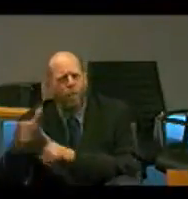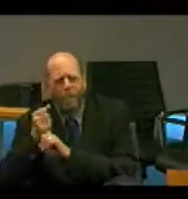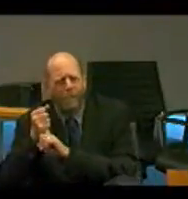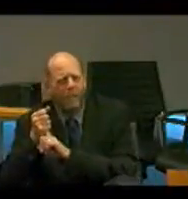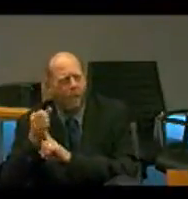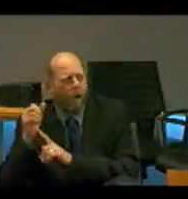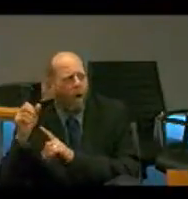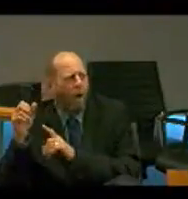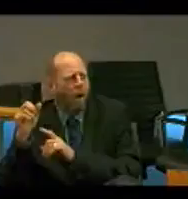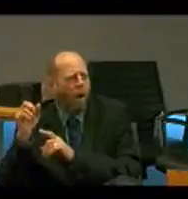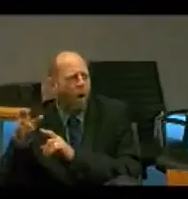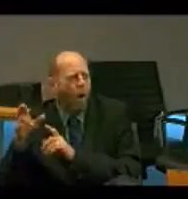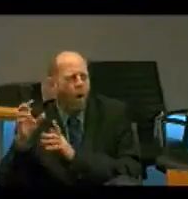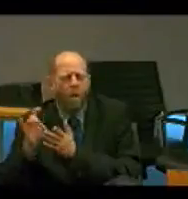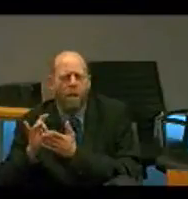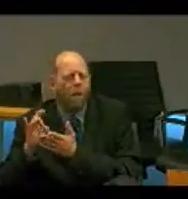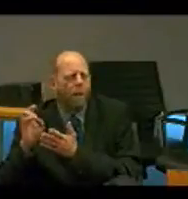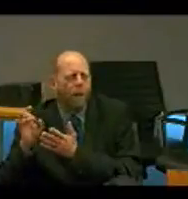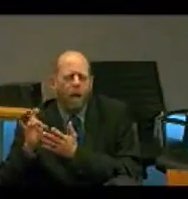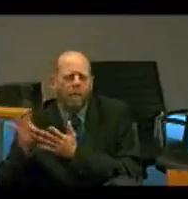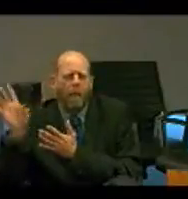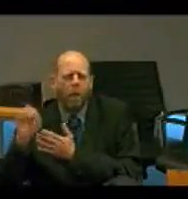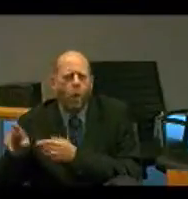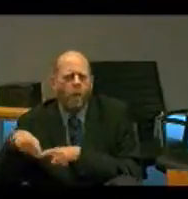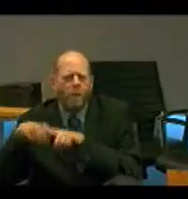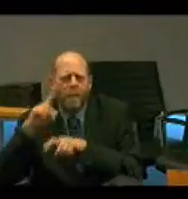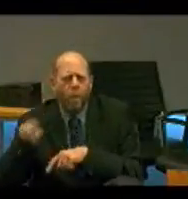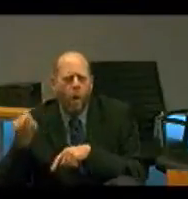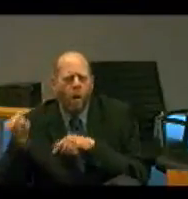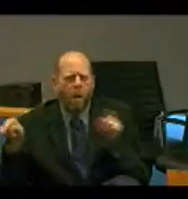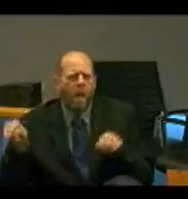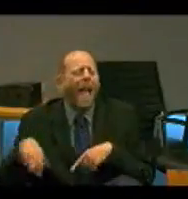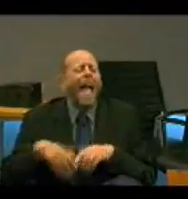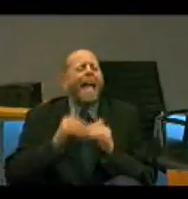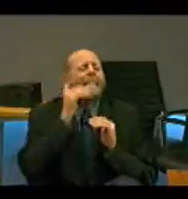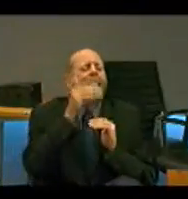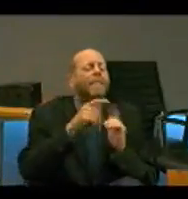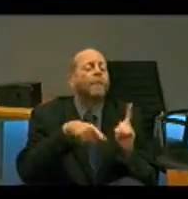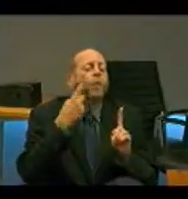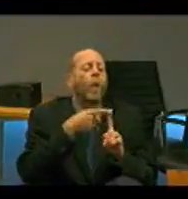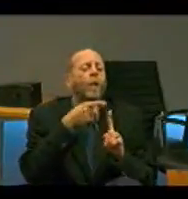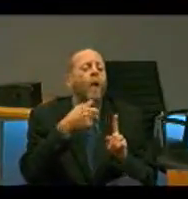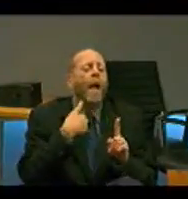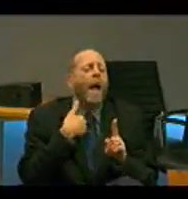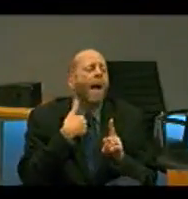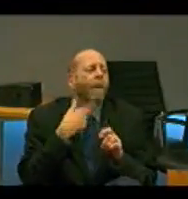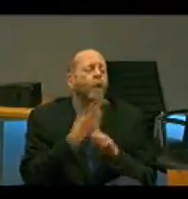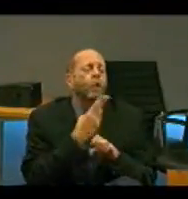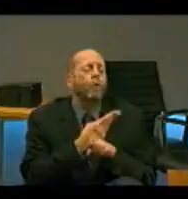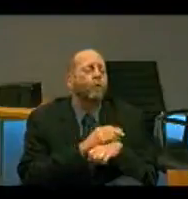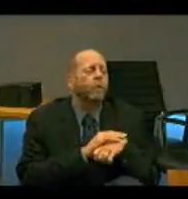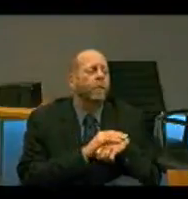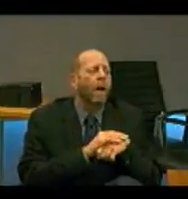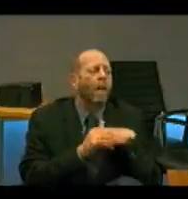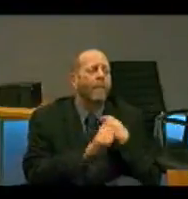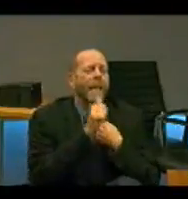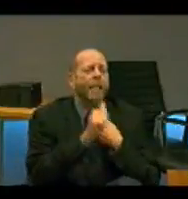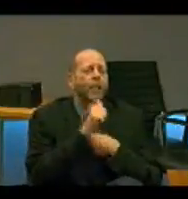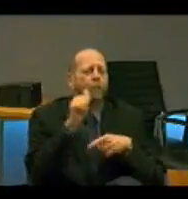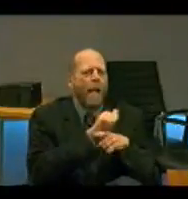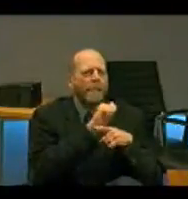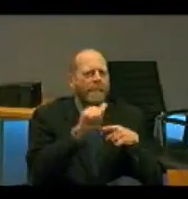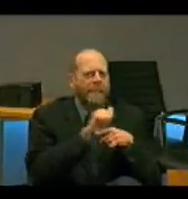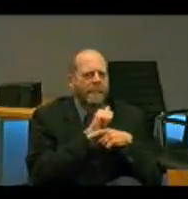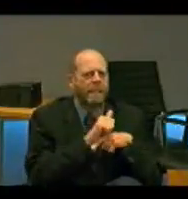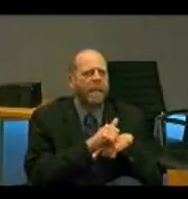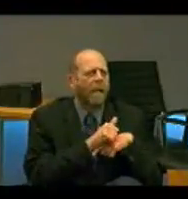or arrested or expelled or suspended for. Excessive is when you have the use of really dangerous